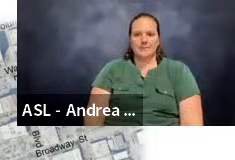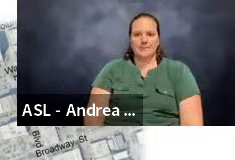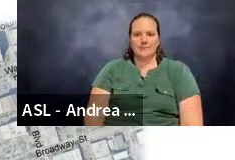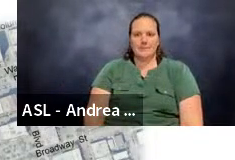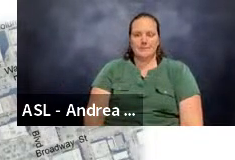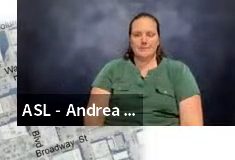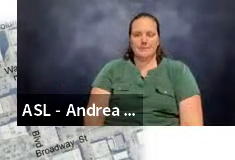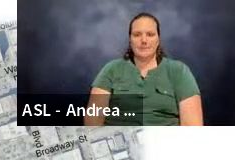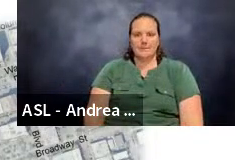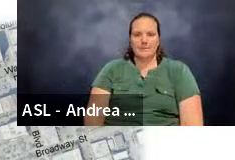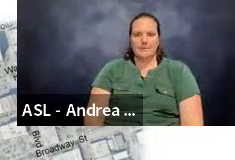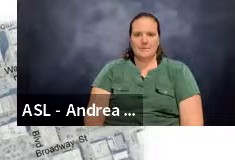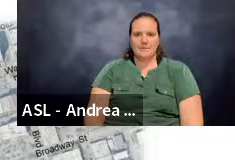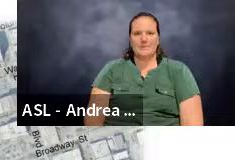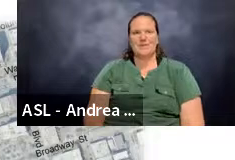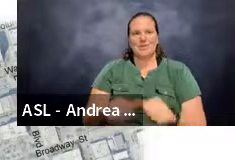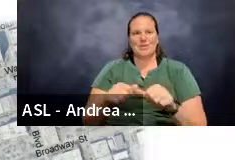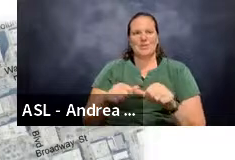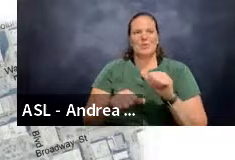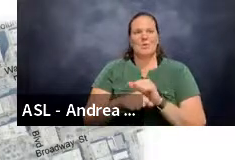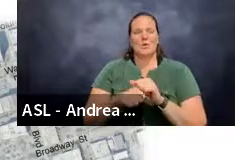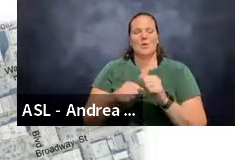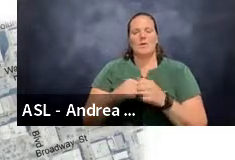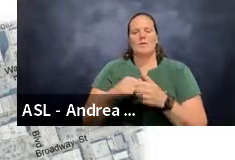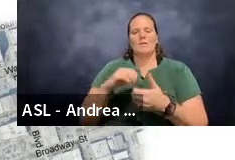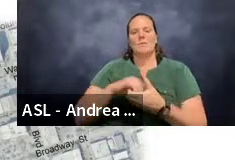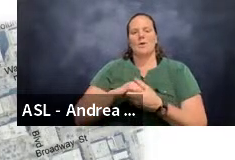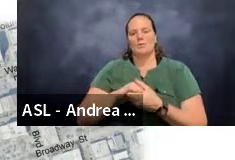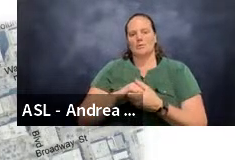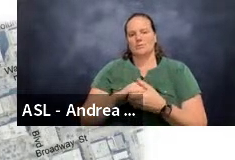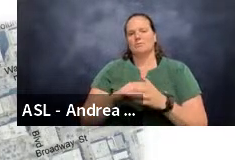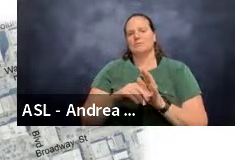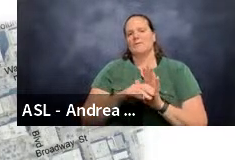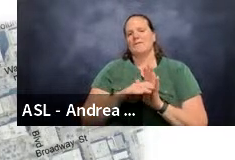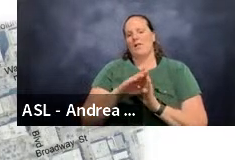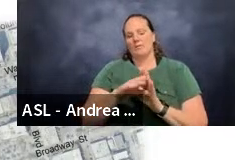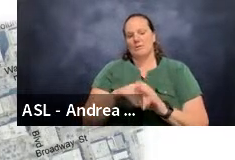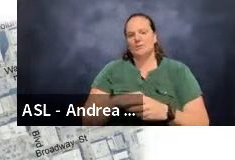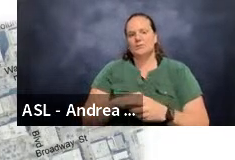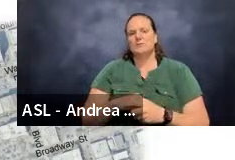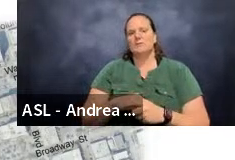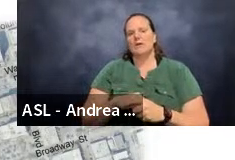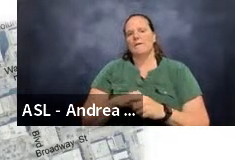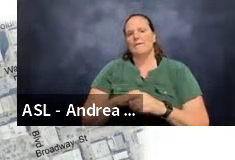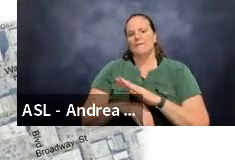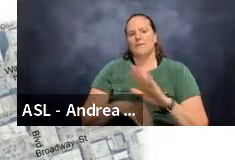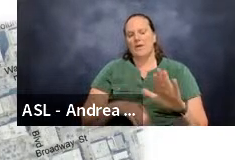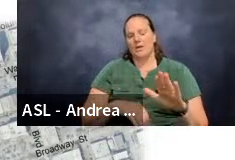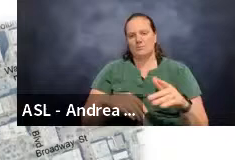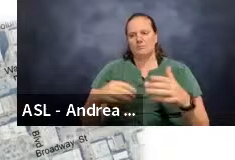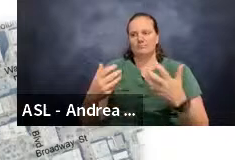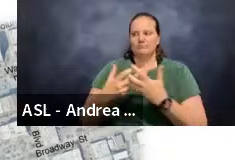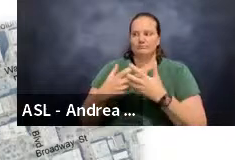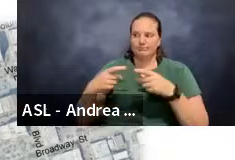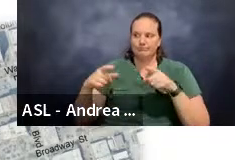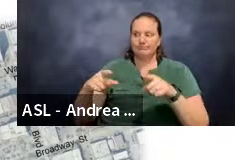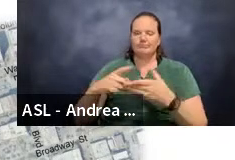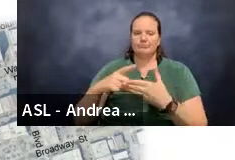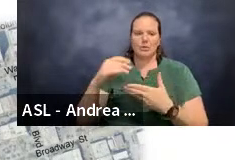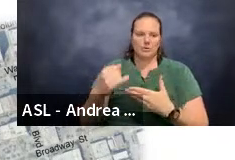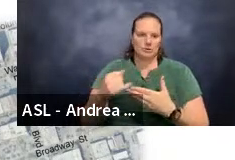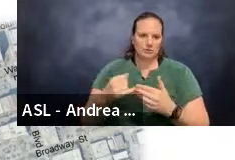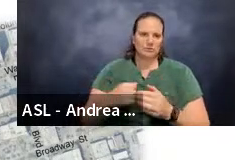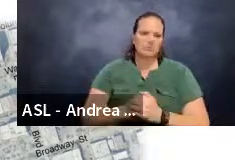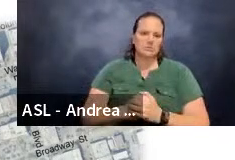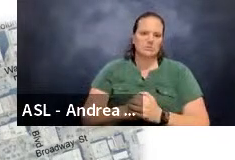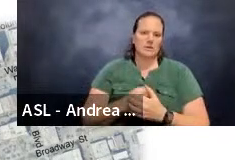And we'll continue to work with our partners on development of their adjacent projects so that we make sure